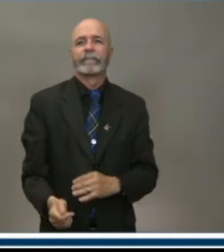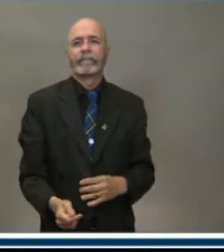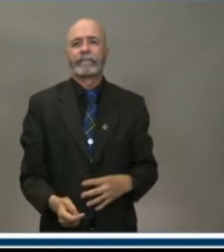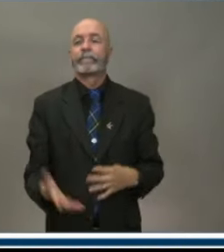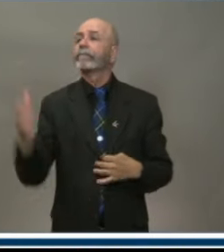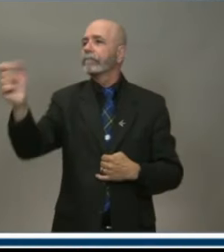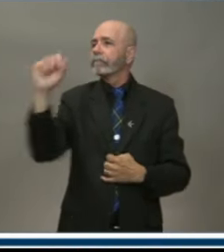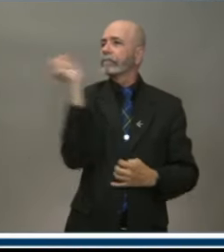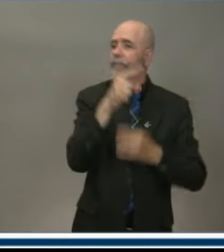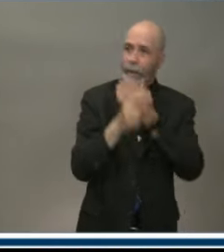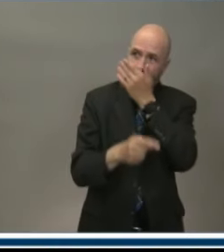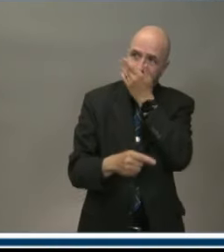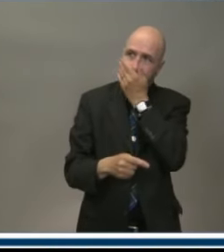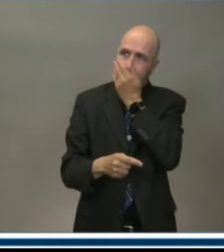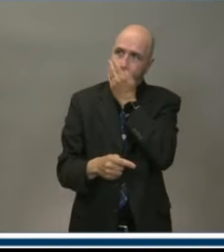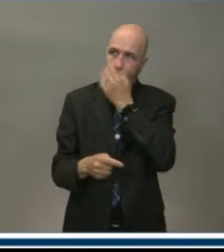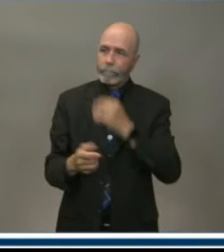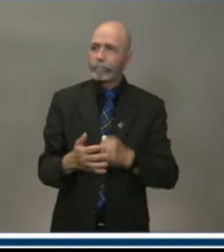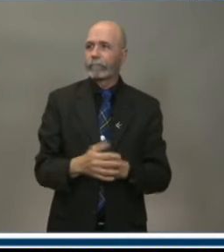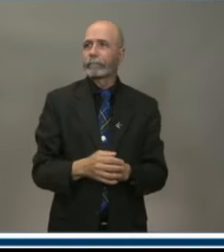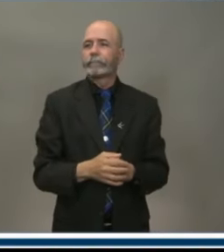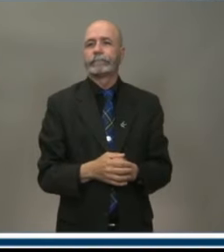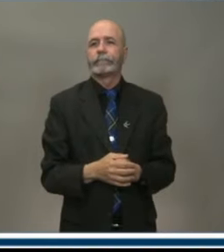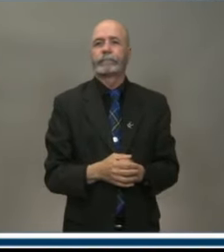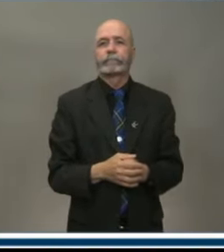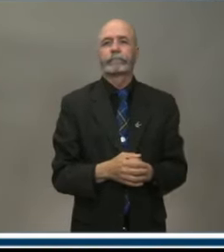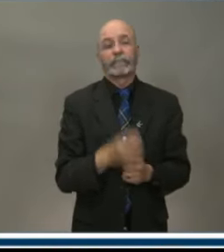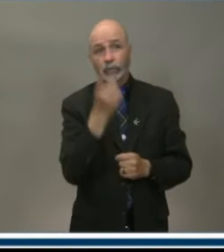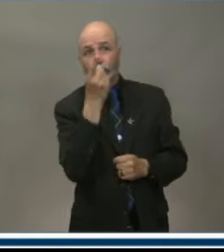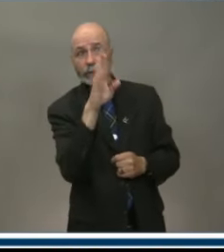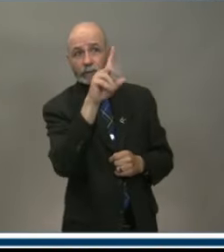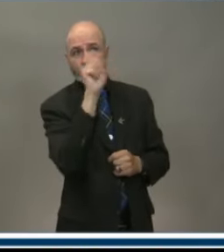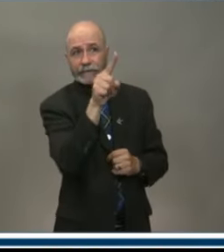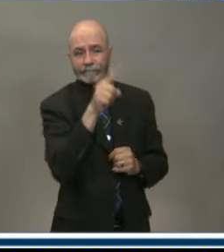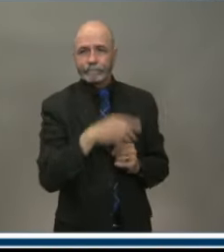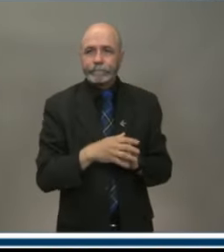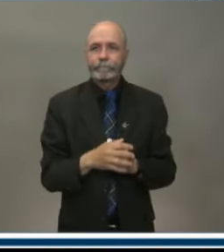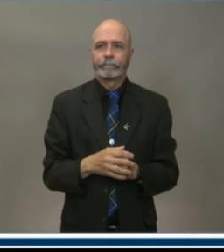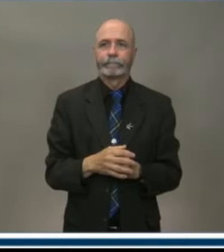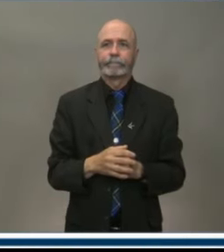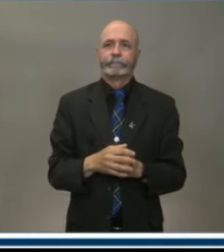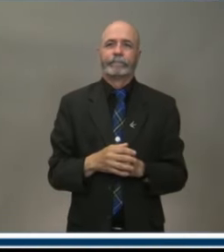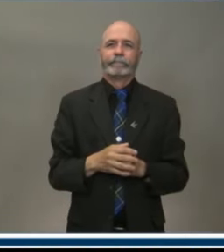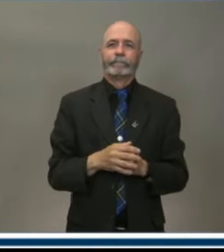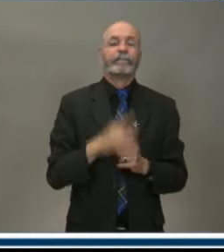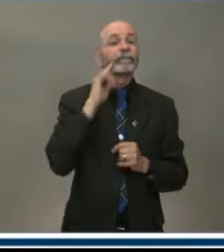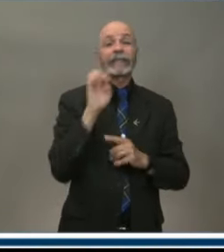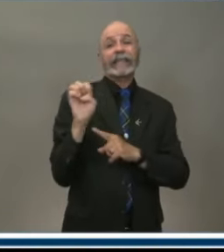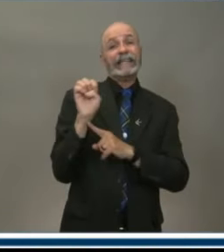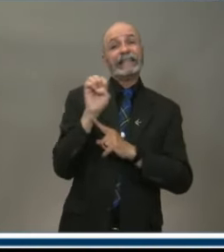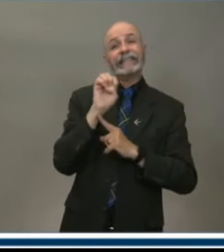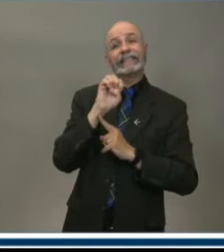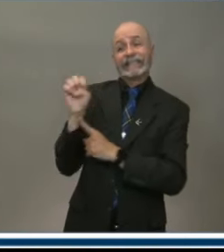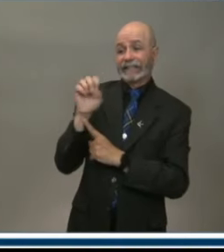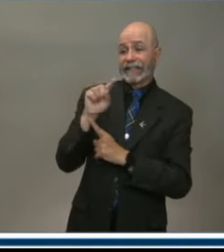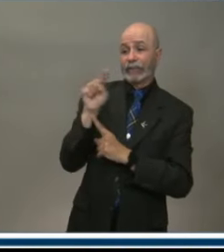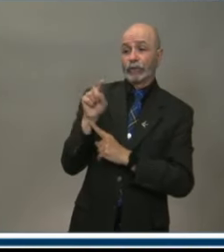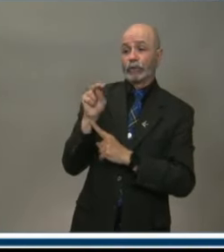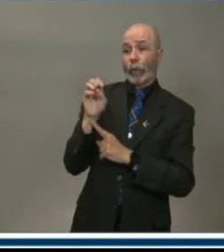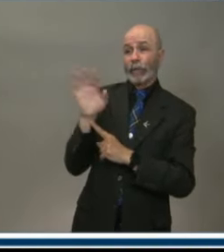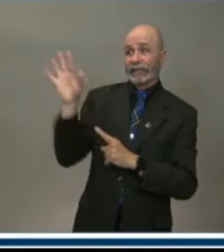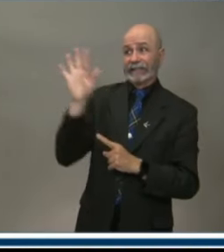Thank you. Could you tell Dr. Strang, in the Eastern Zone, are the positive cases